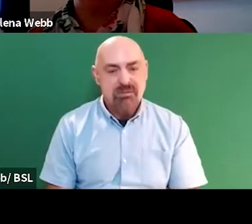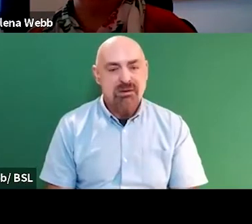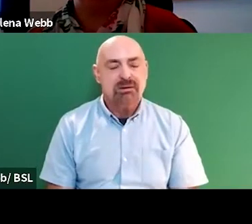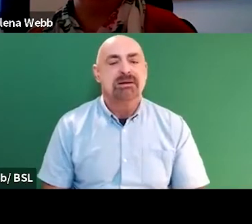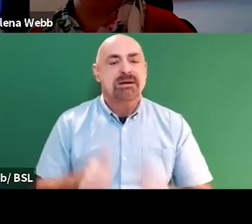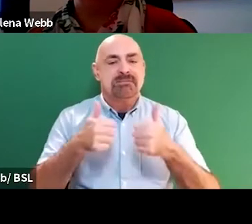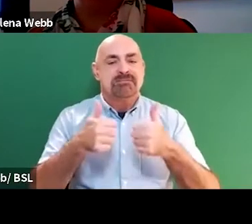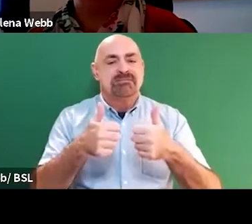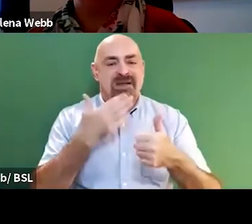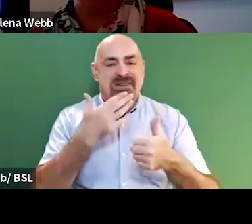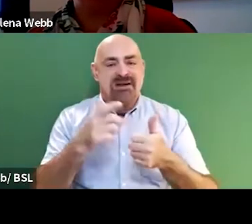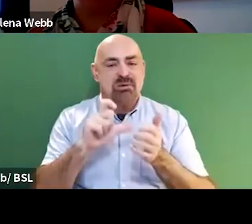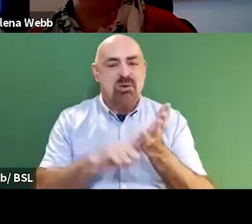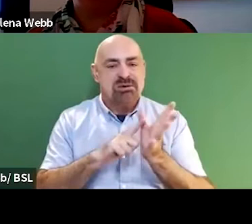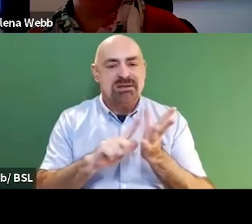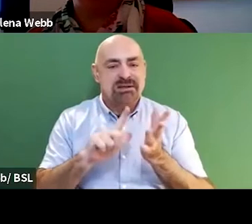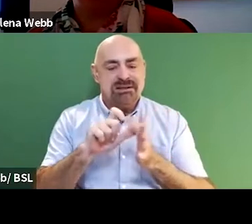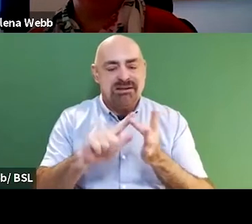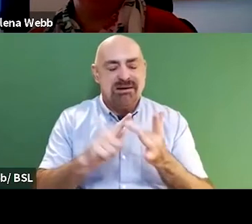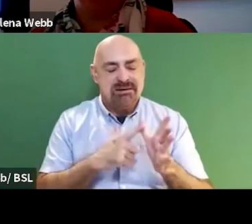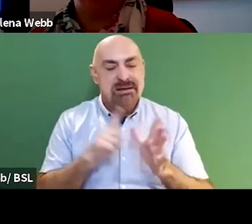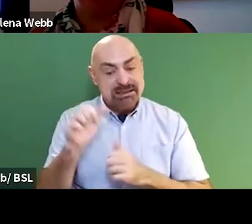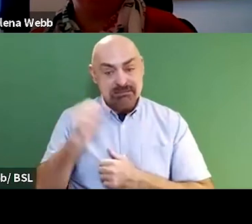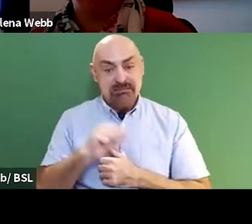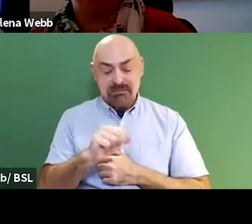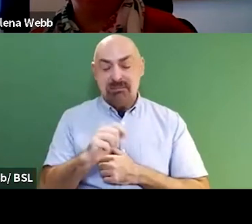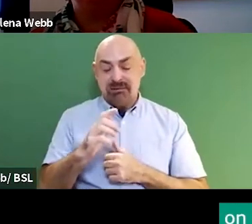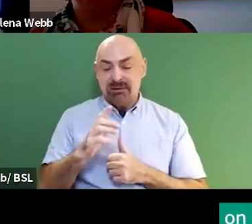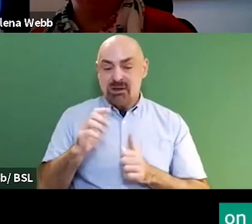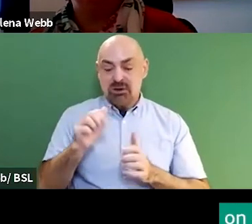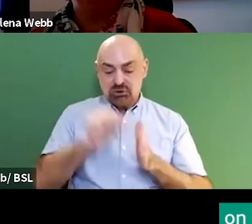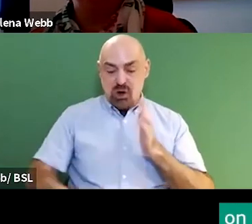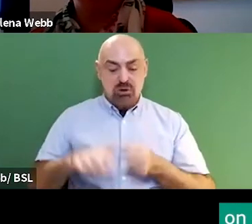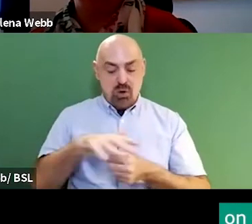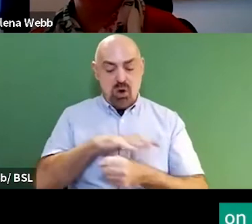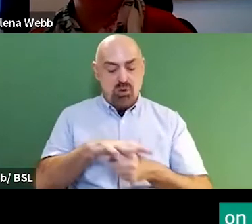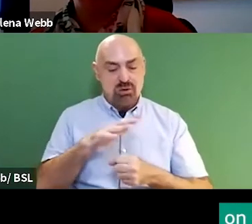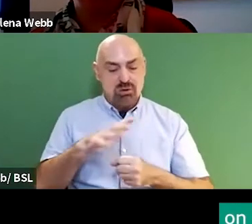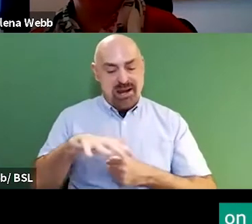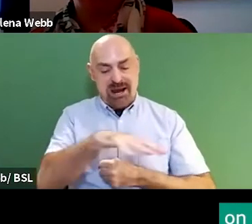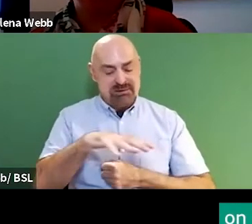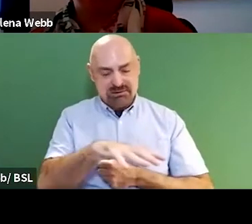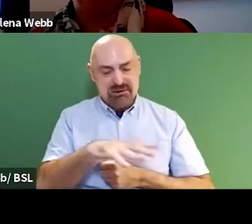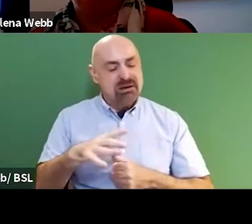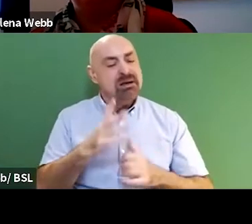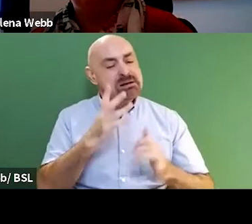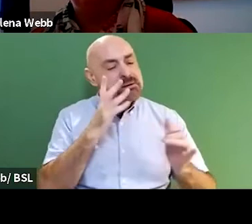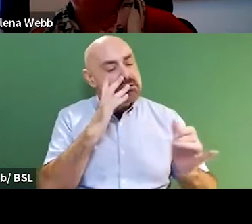Thank you, Claudia. Yes, so we've done some initial testing with local areas on the Family Hub's development process, but it's